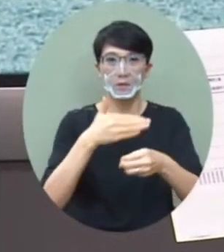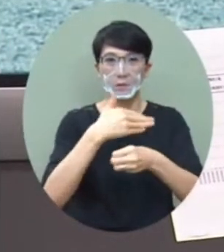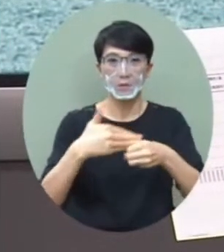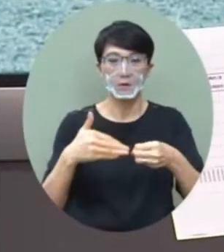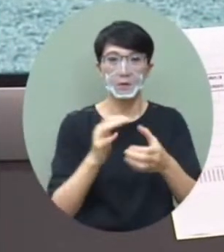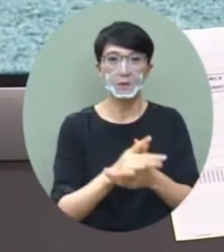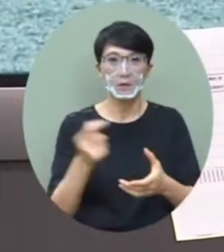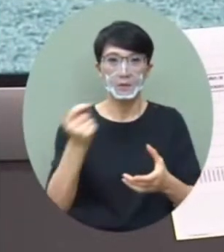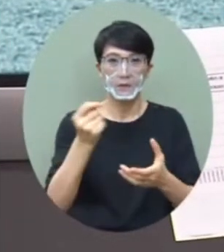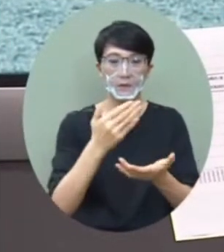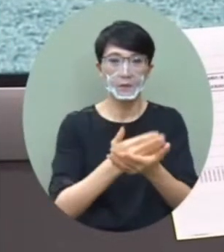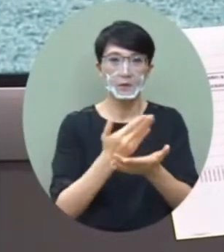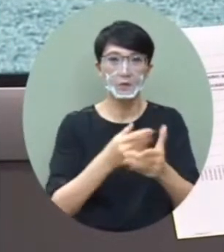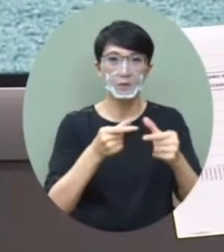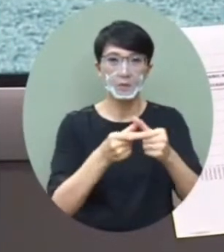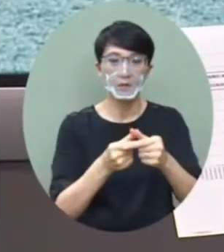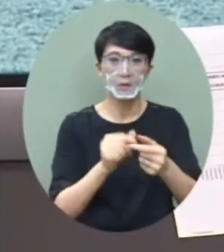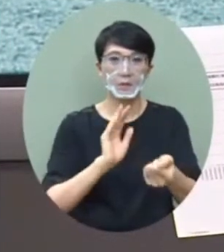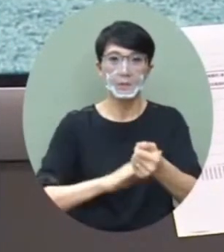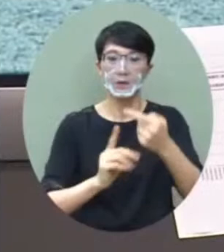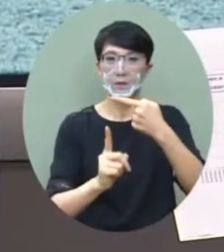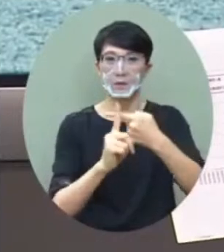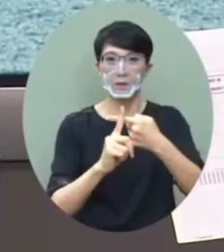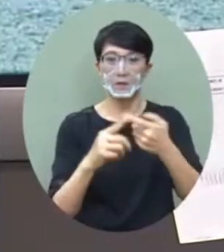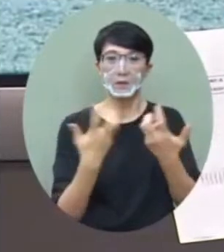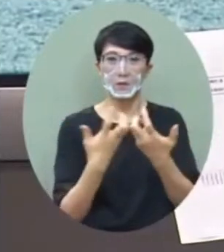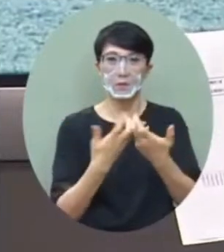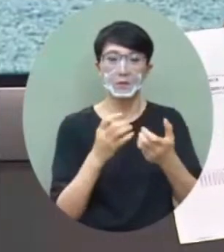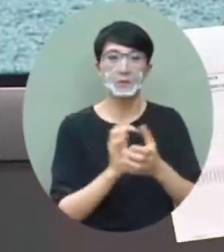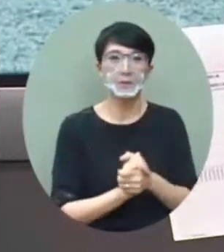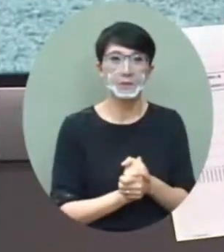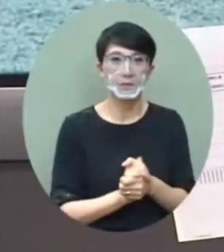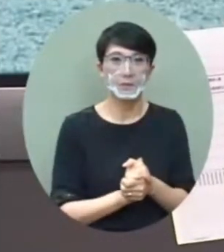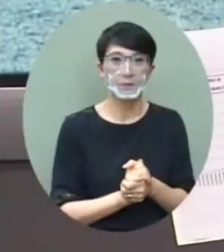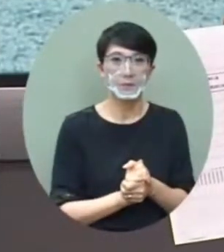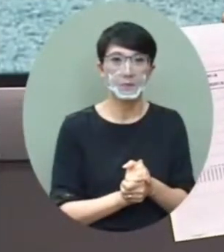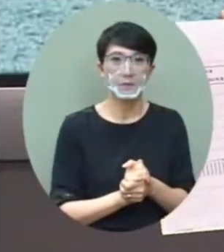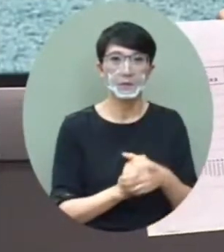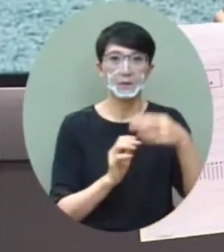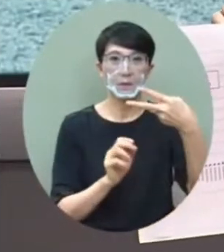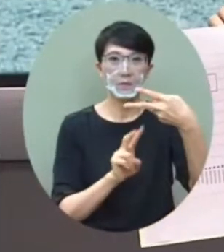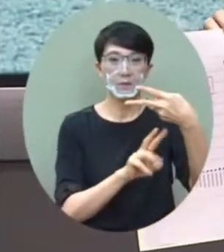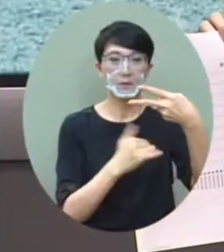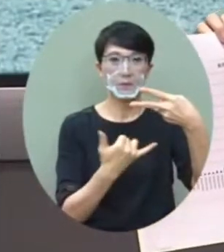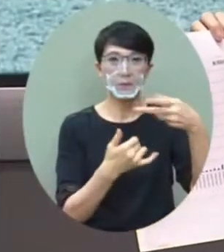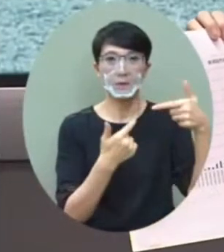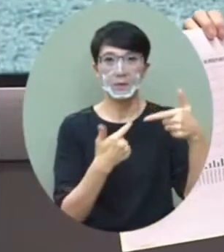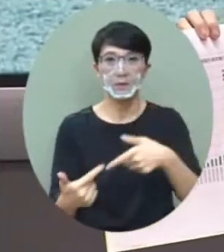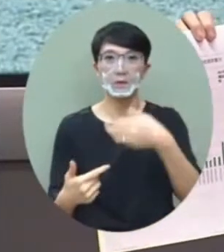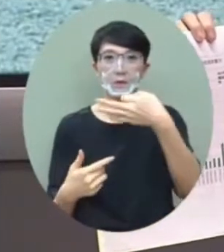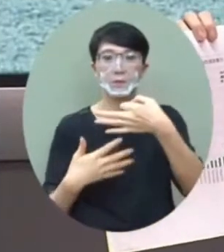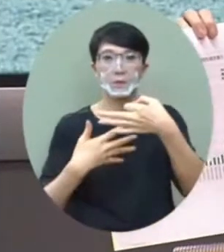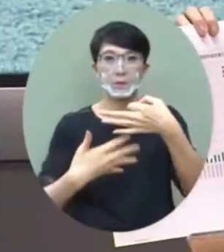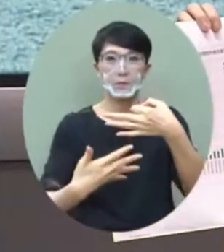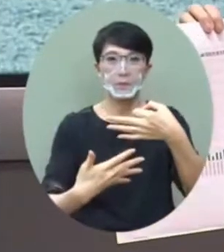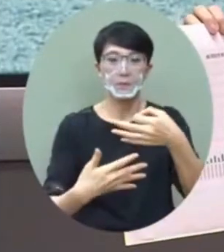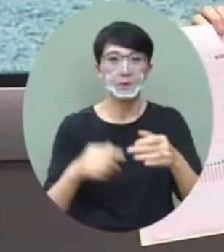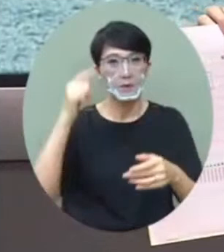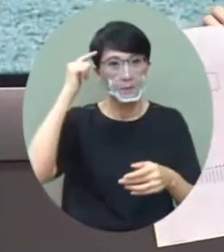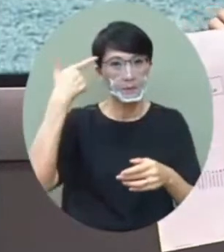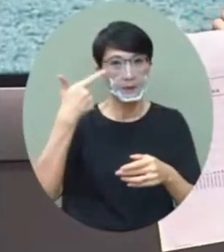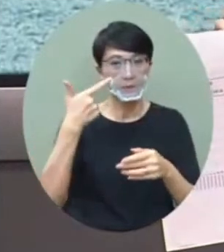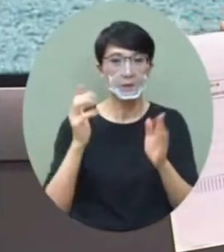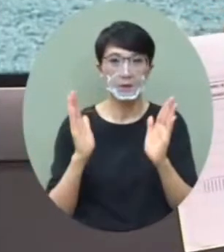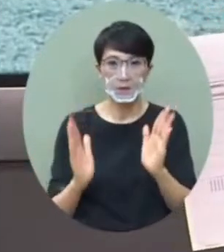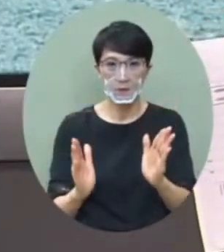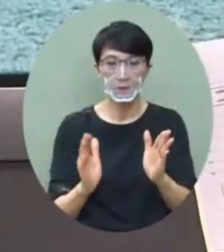PCR tests. The orange bars are cases tested positive using RAT. From the